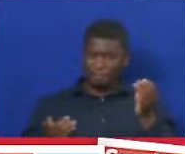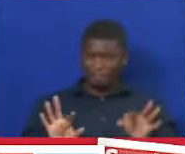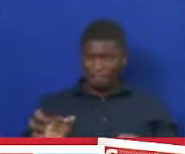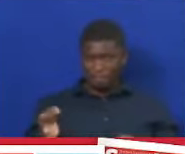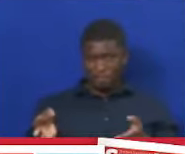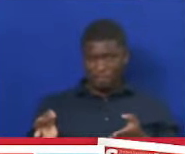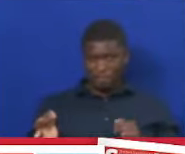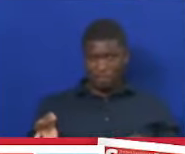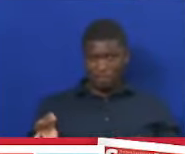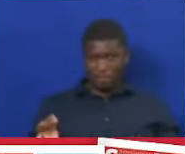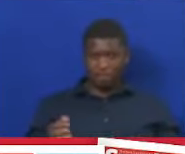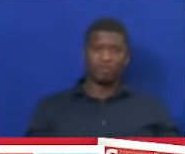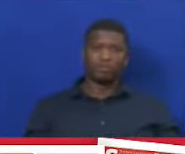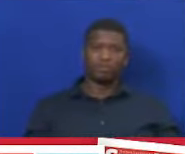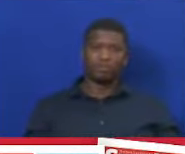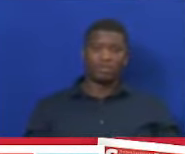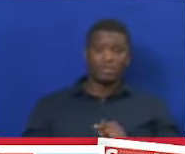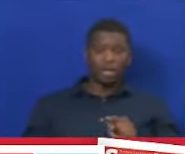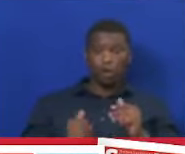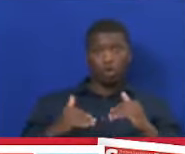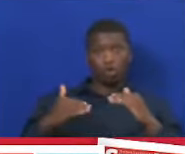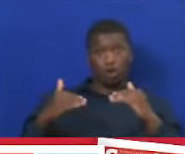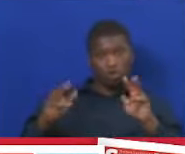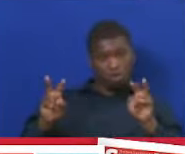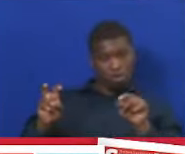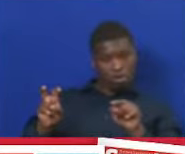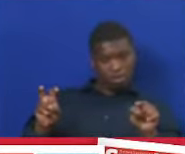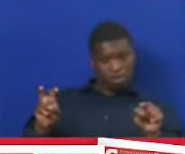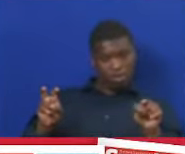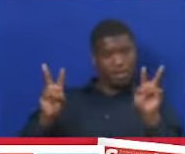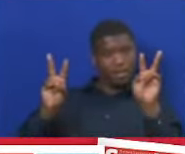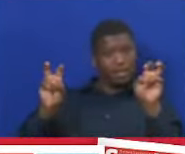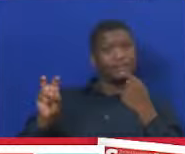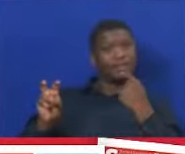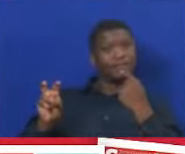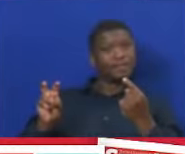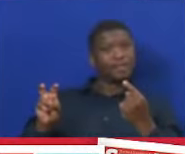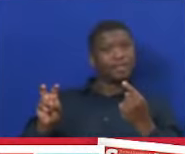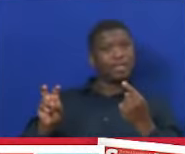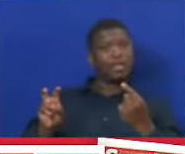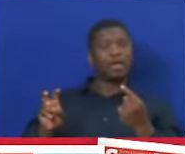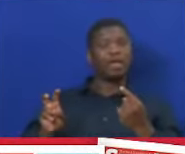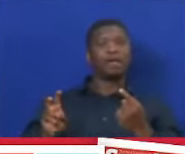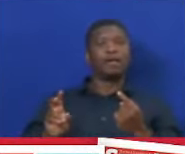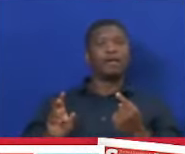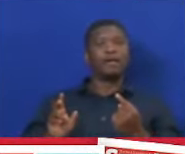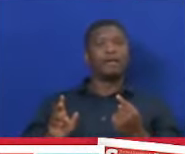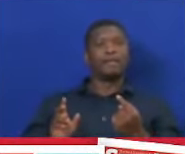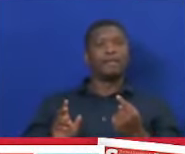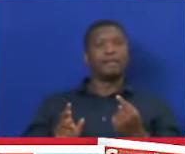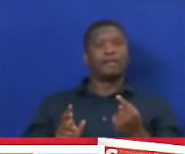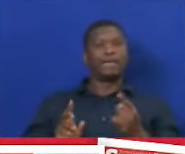At the top of page 11 is a heading titled Briefing at Special Task Force